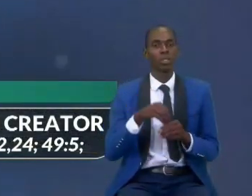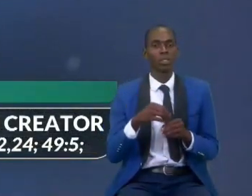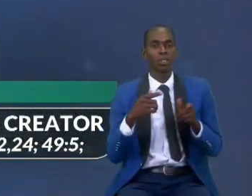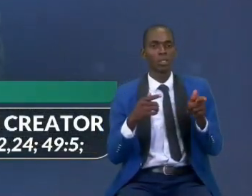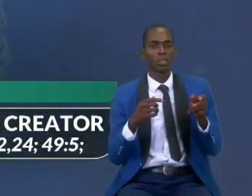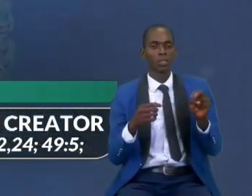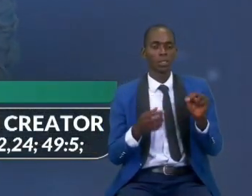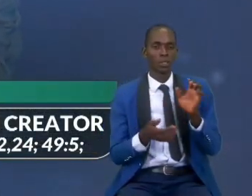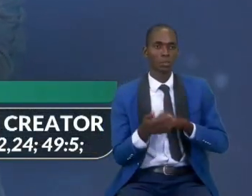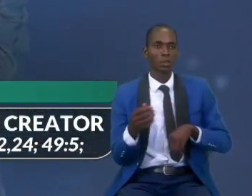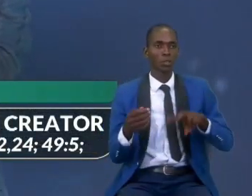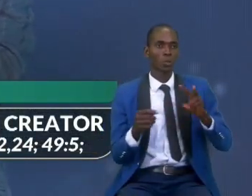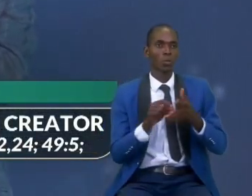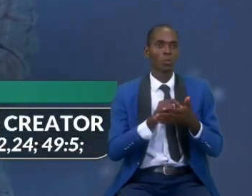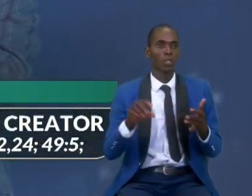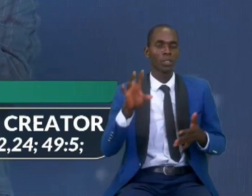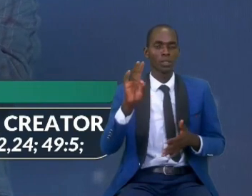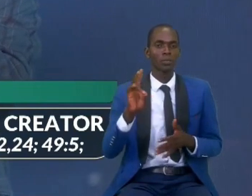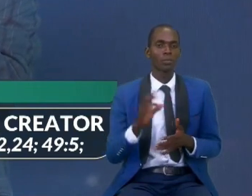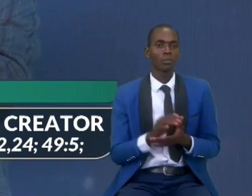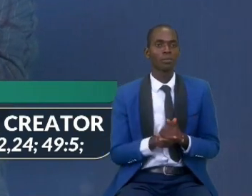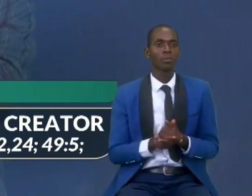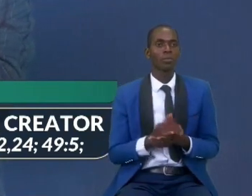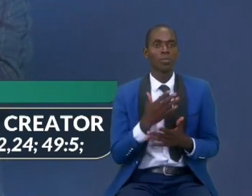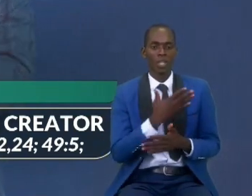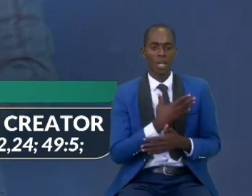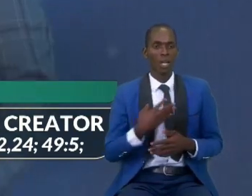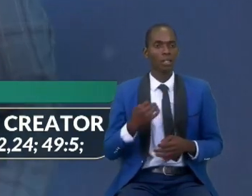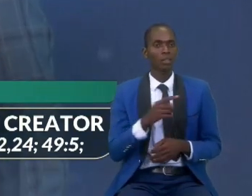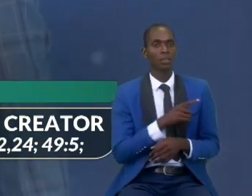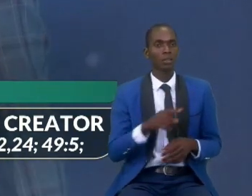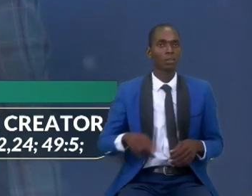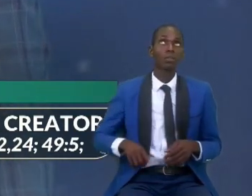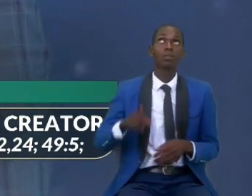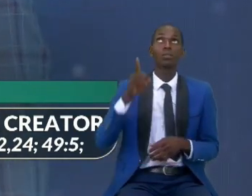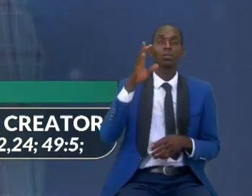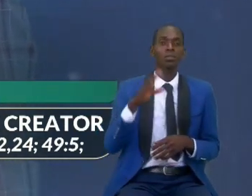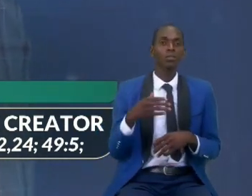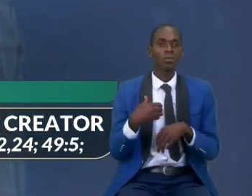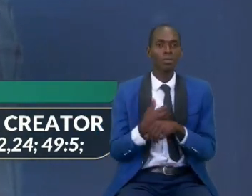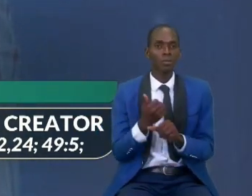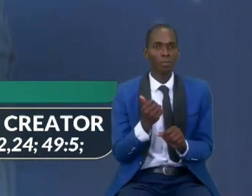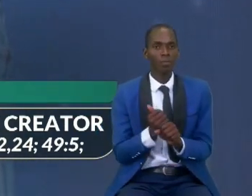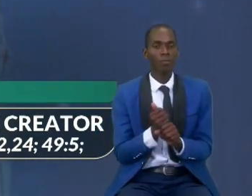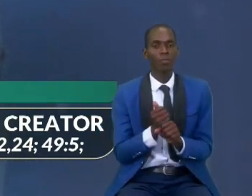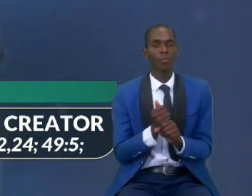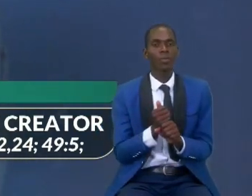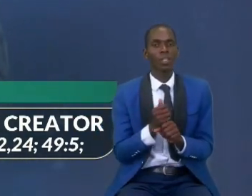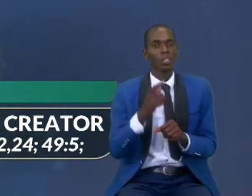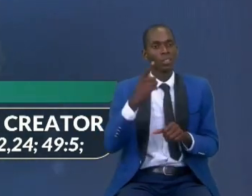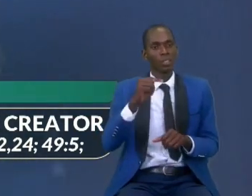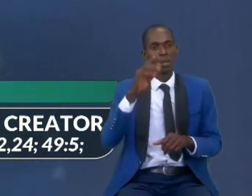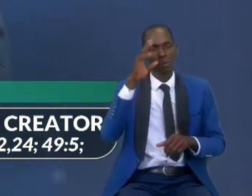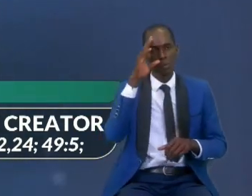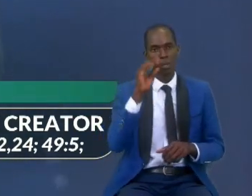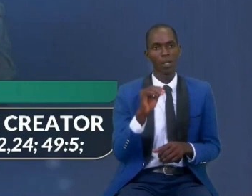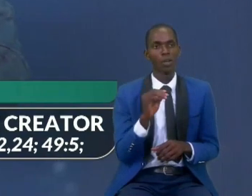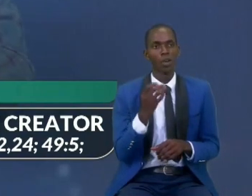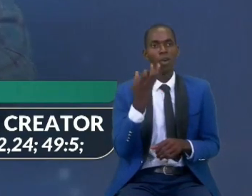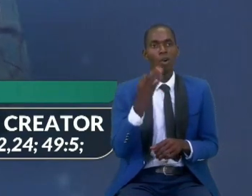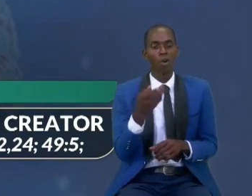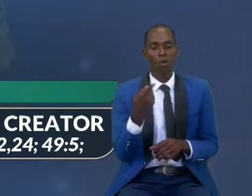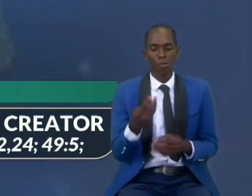God formed the man of the dust of the earth, of the ground,